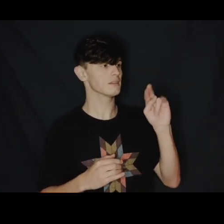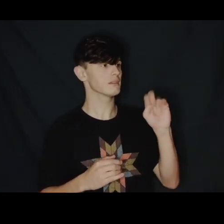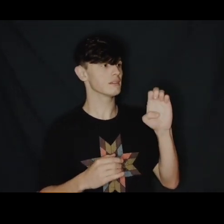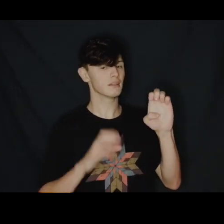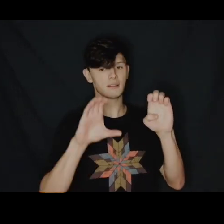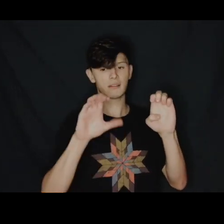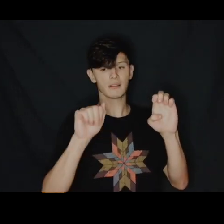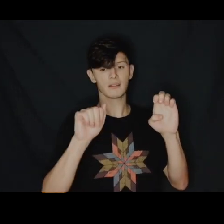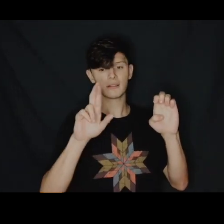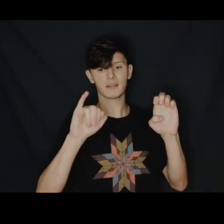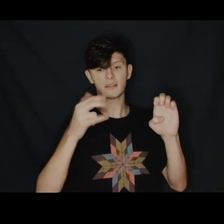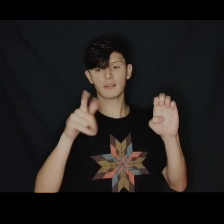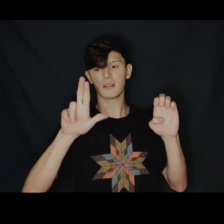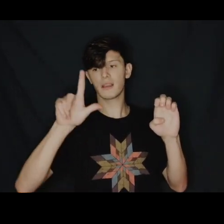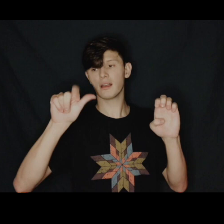Christine,